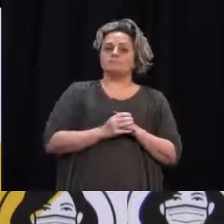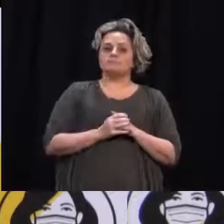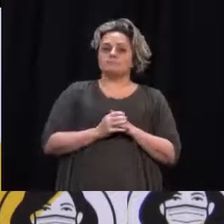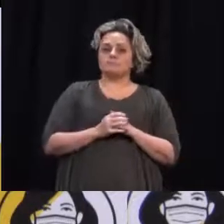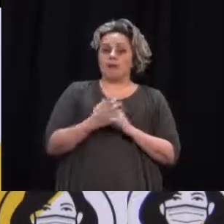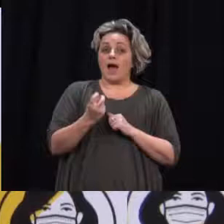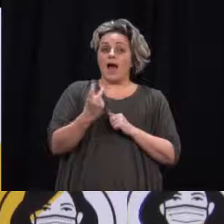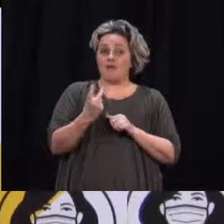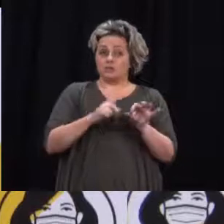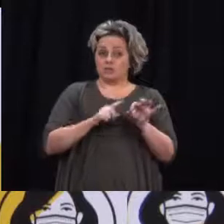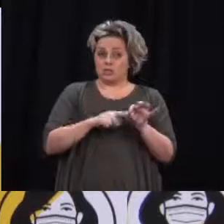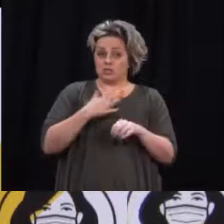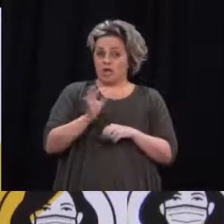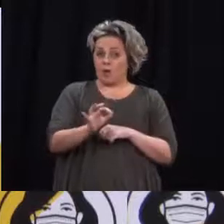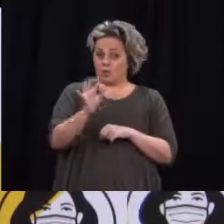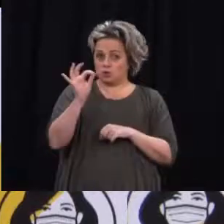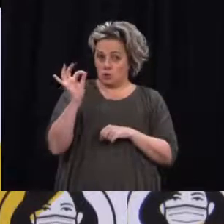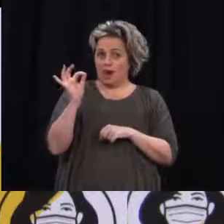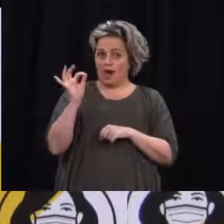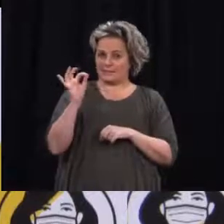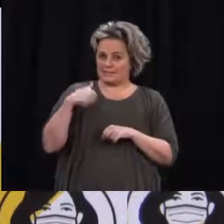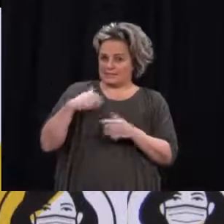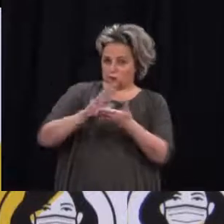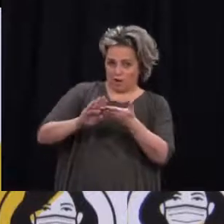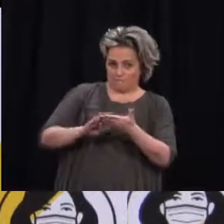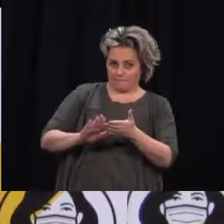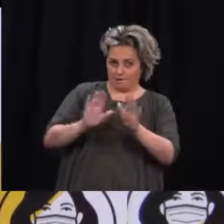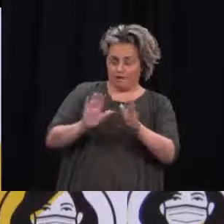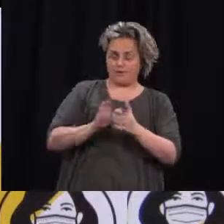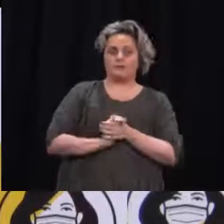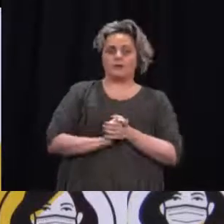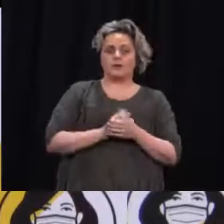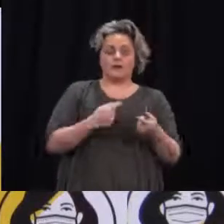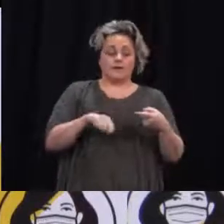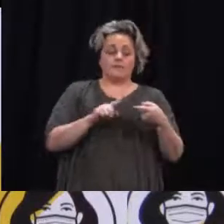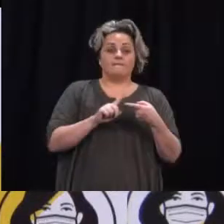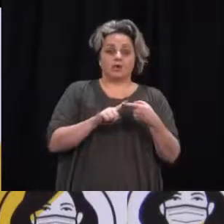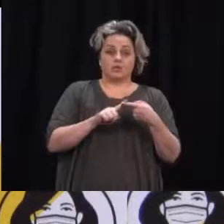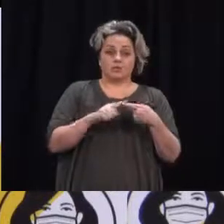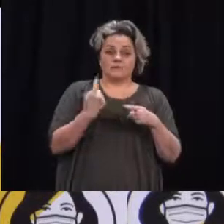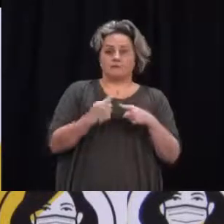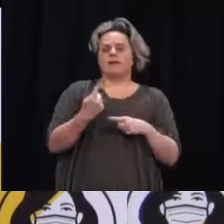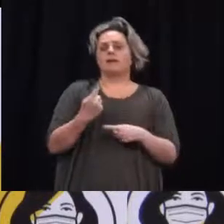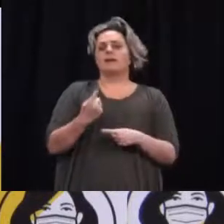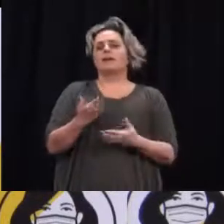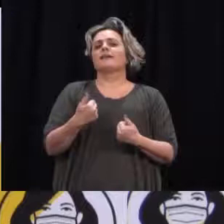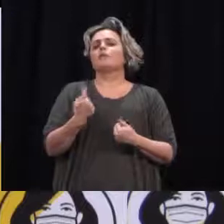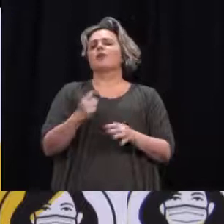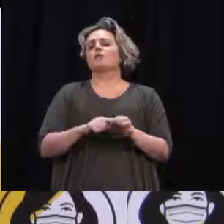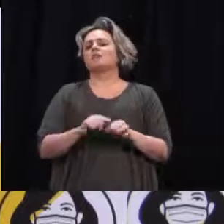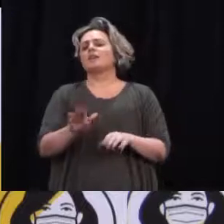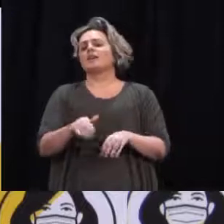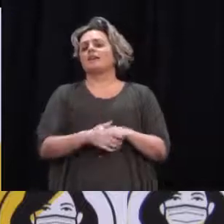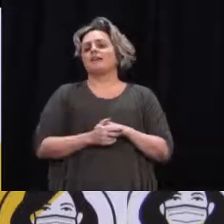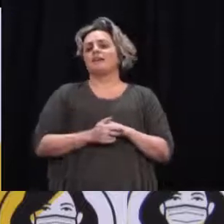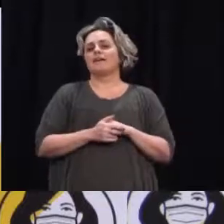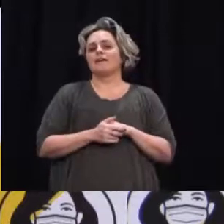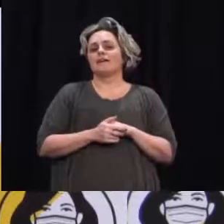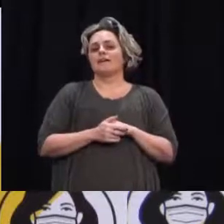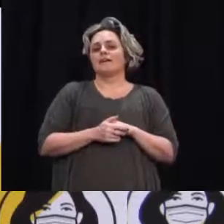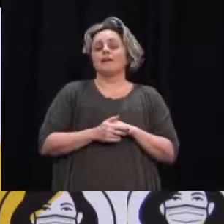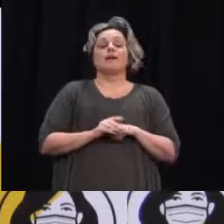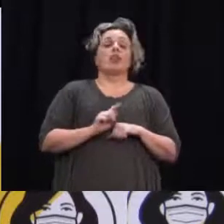actually got two issues I need to get you on. So the first one, I will go quickly. Put them in one question. The first one